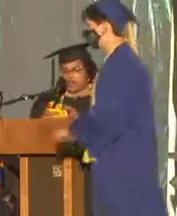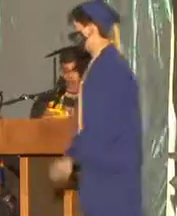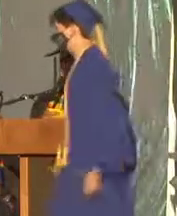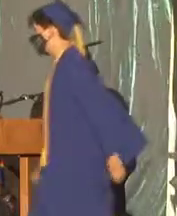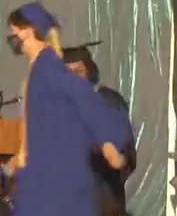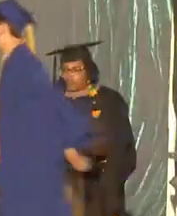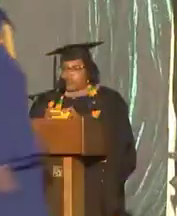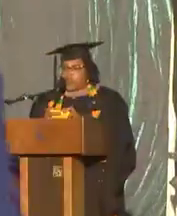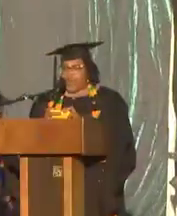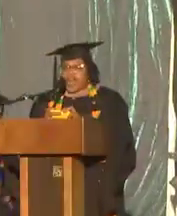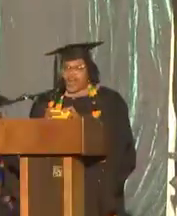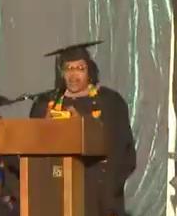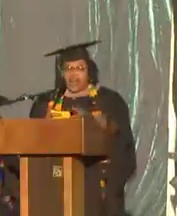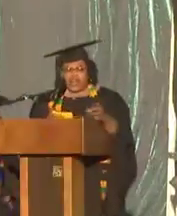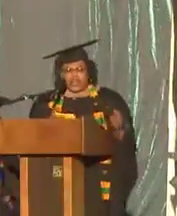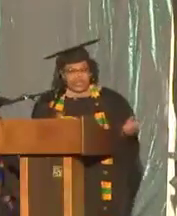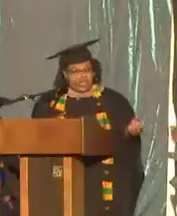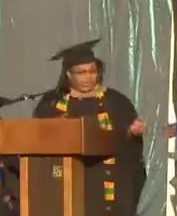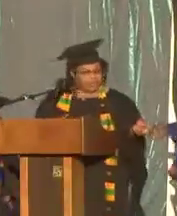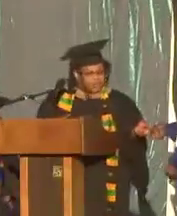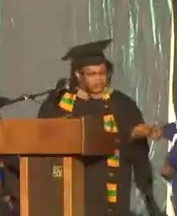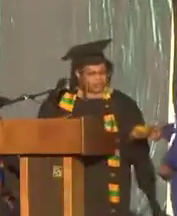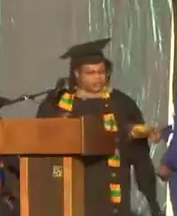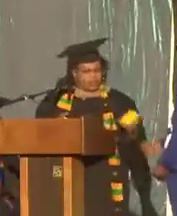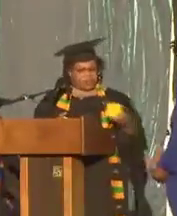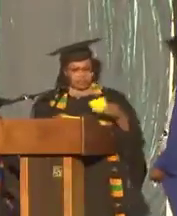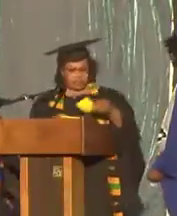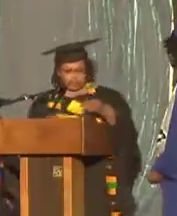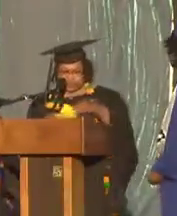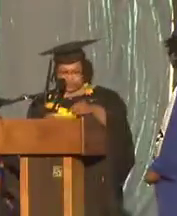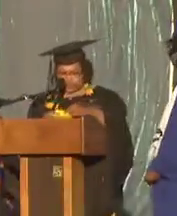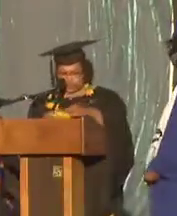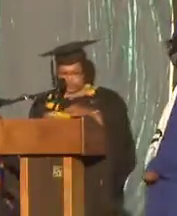Matthew Condon with high honors.